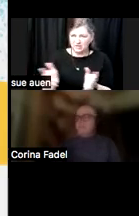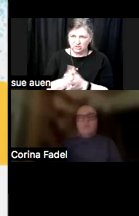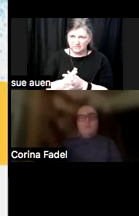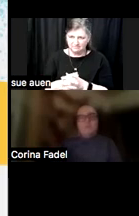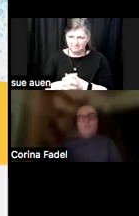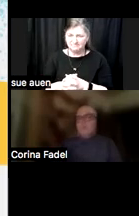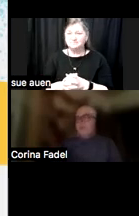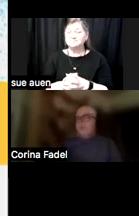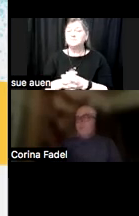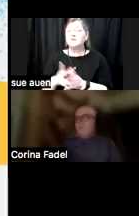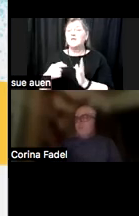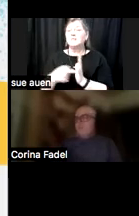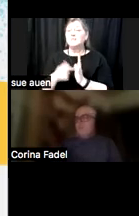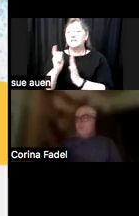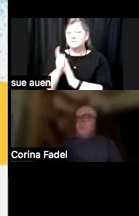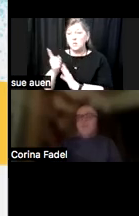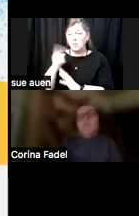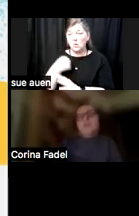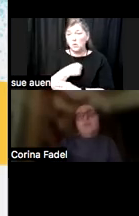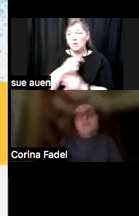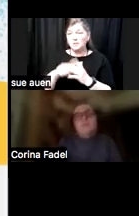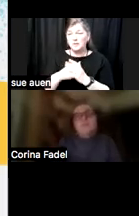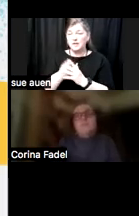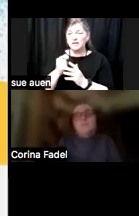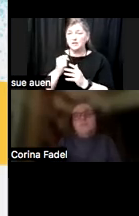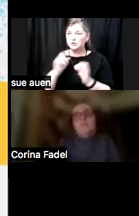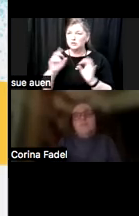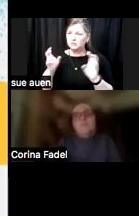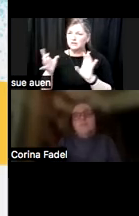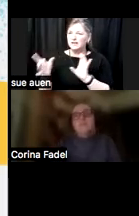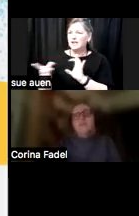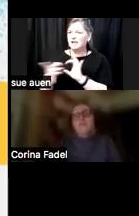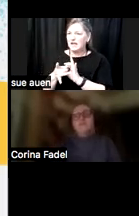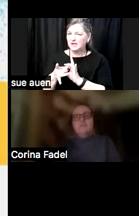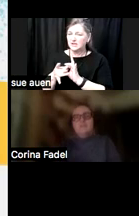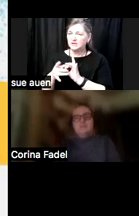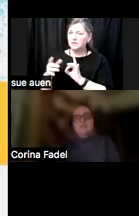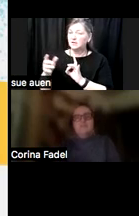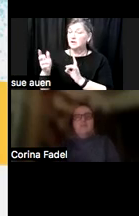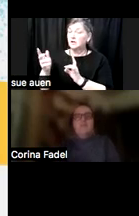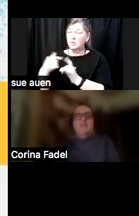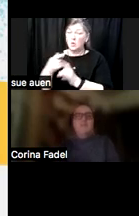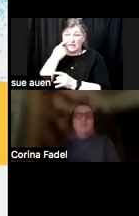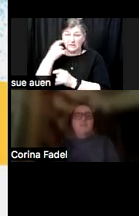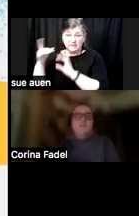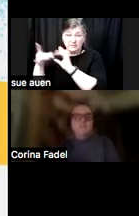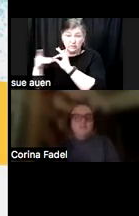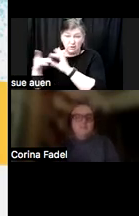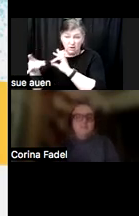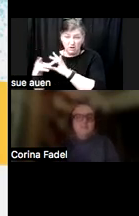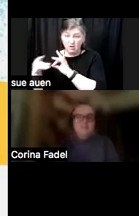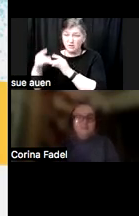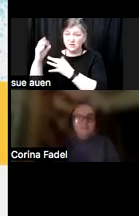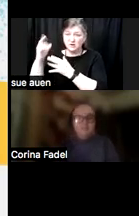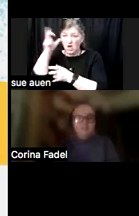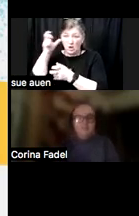This is the moment where we begin to make connections between the conversation and all of the